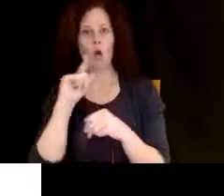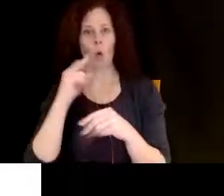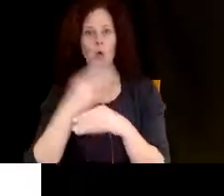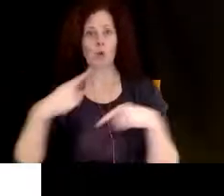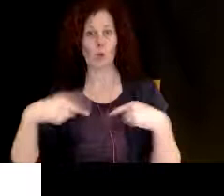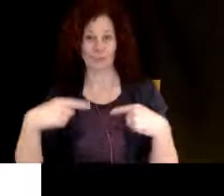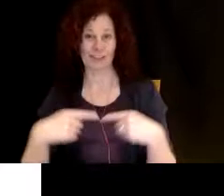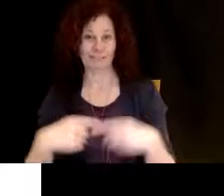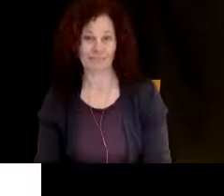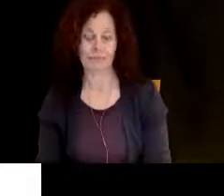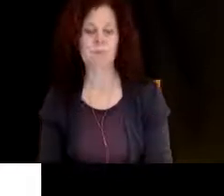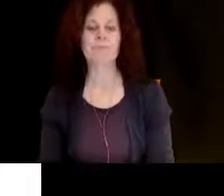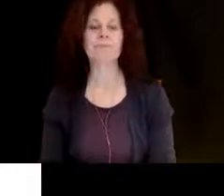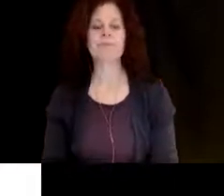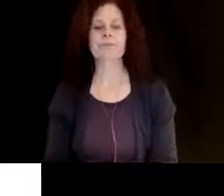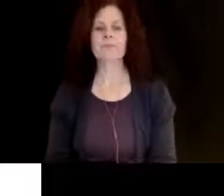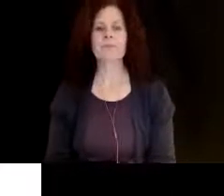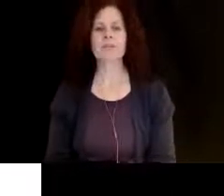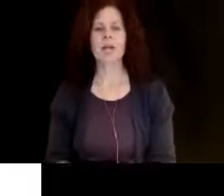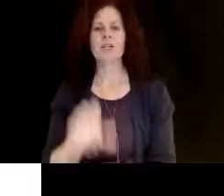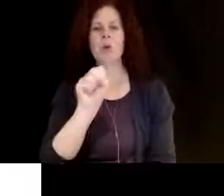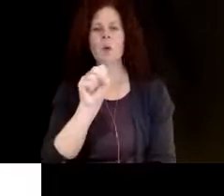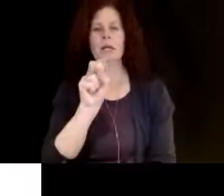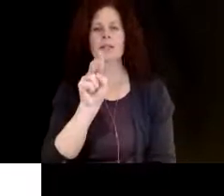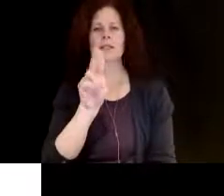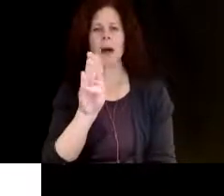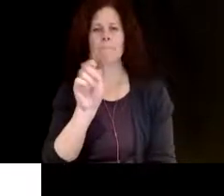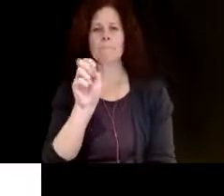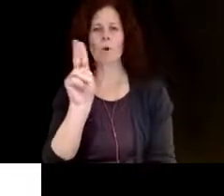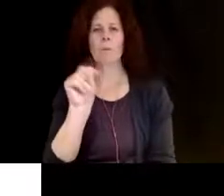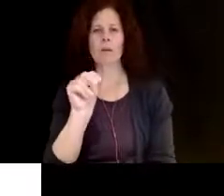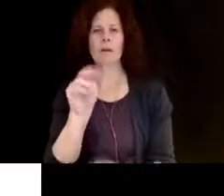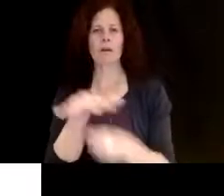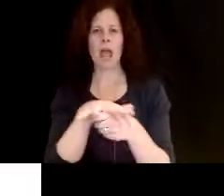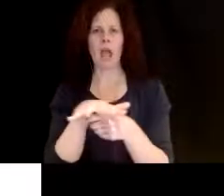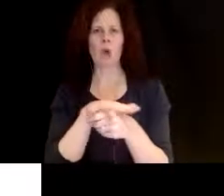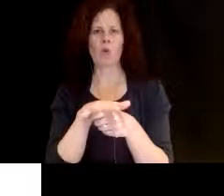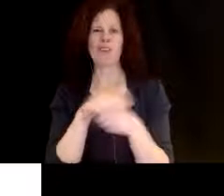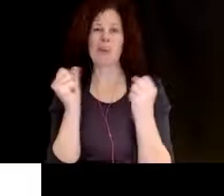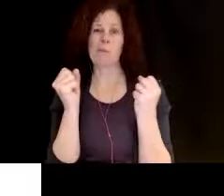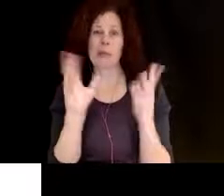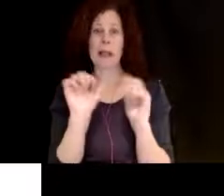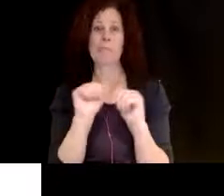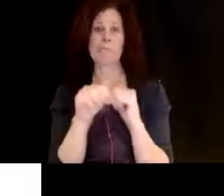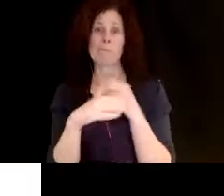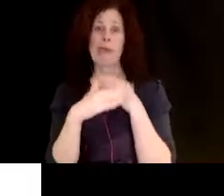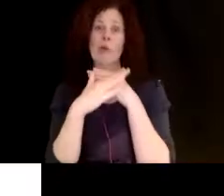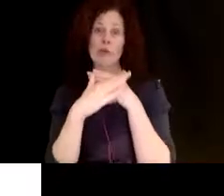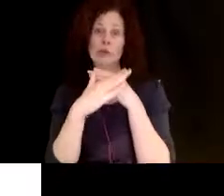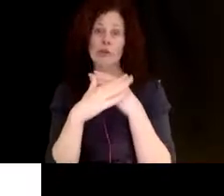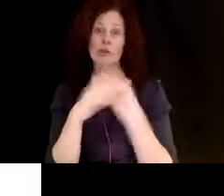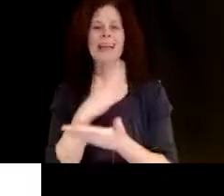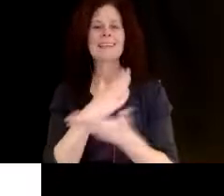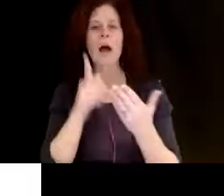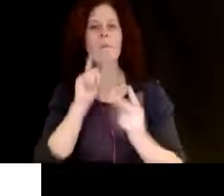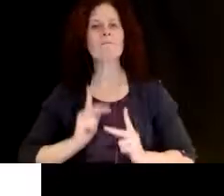exclusively, but especially in suburban areas for a number of reasons. Some of the barriers are physical in nature, related